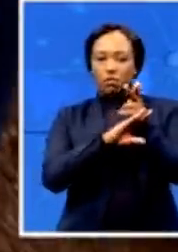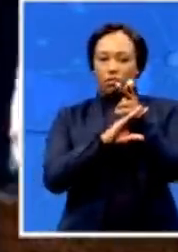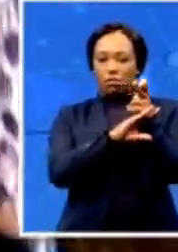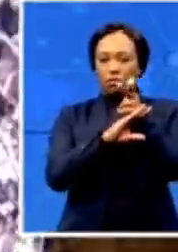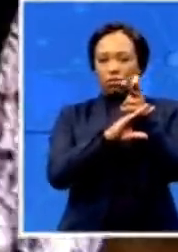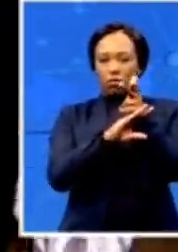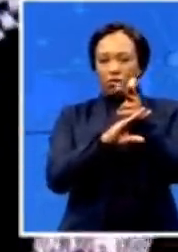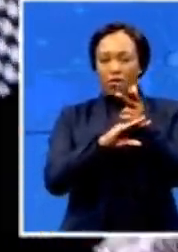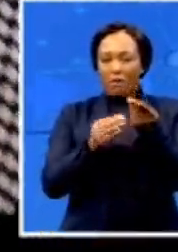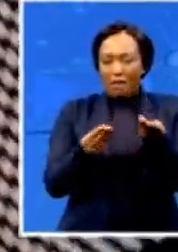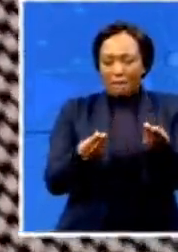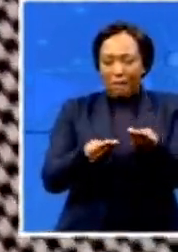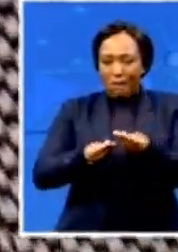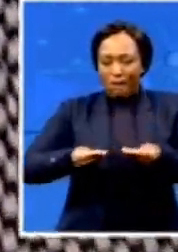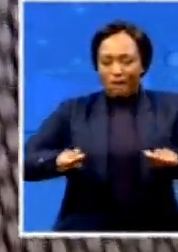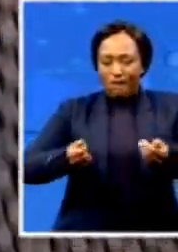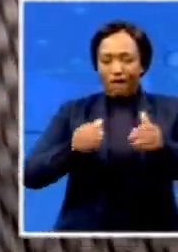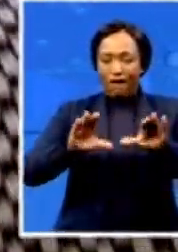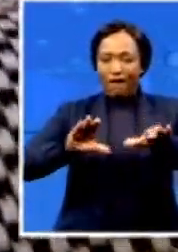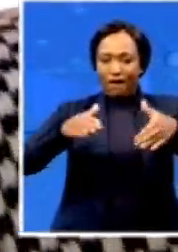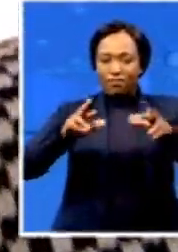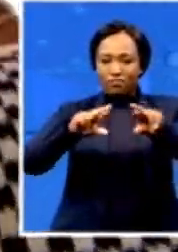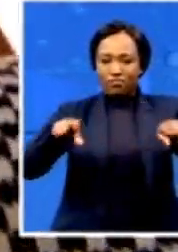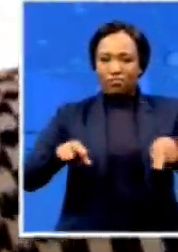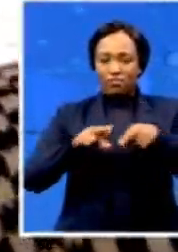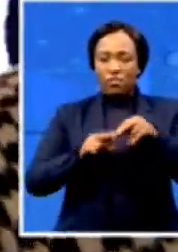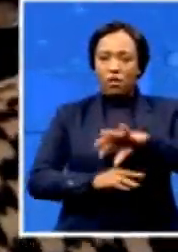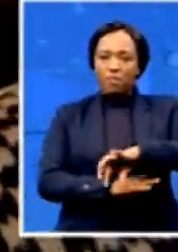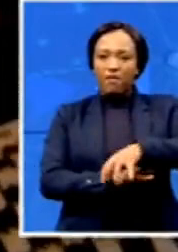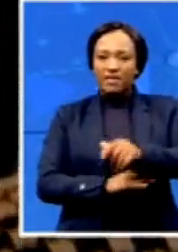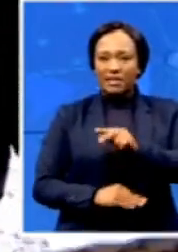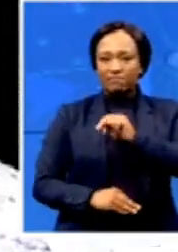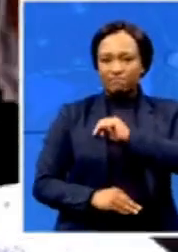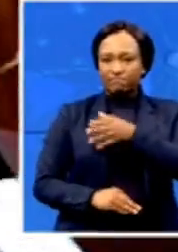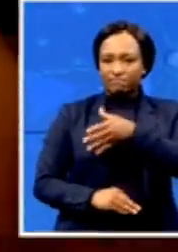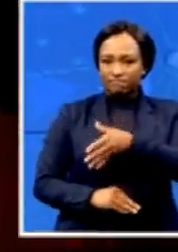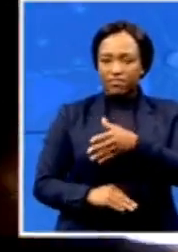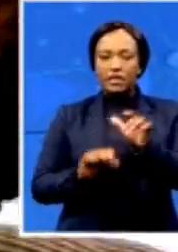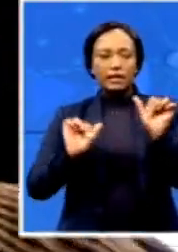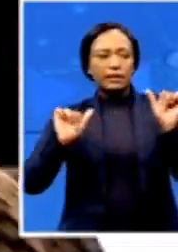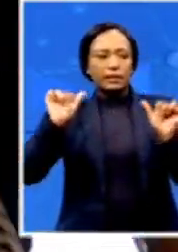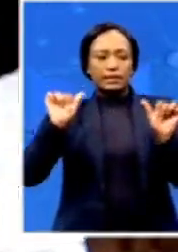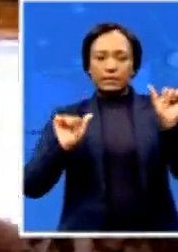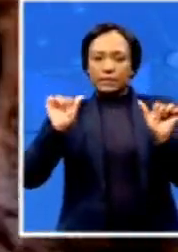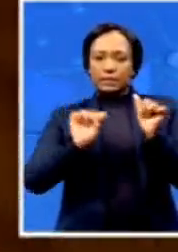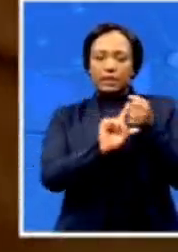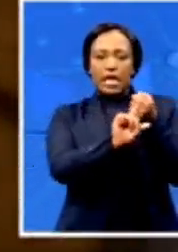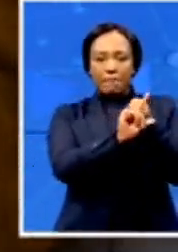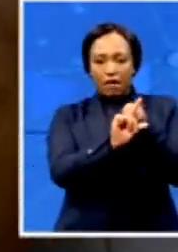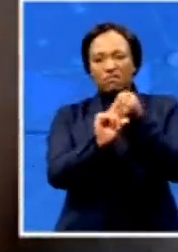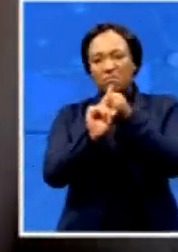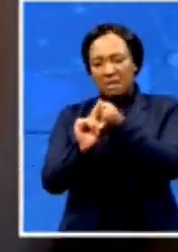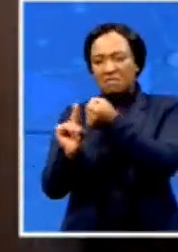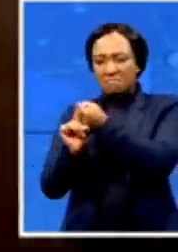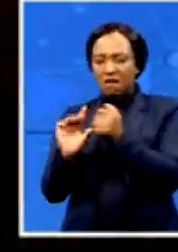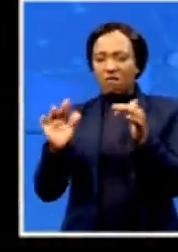classroom here in the province of KwaZulu-Natal, assessing the impacts of the damage. She's not by herself,